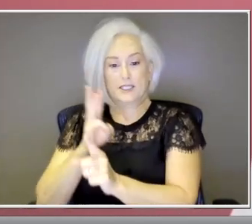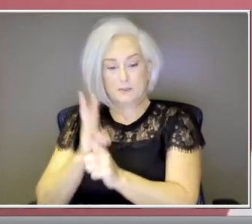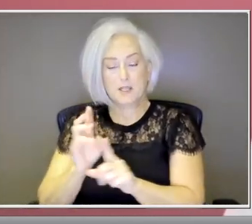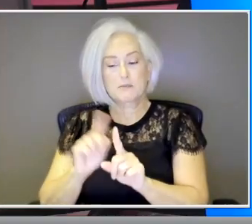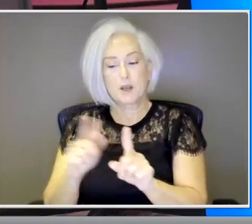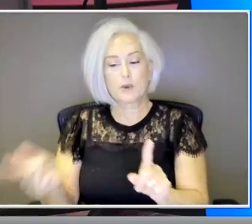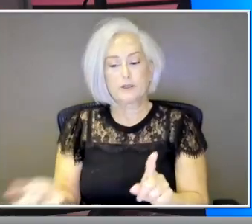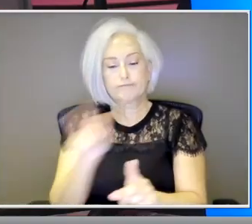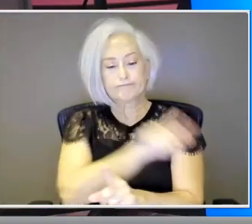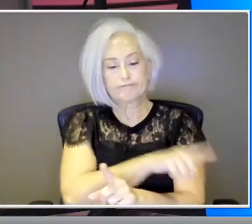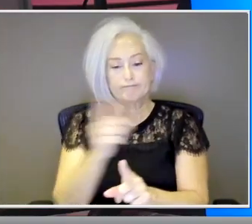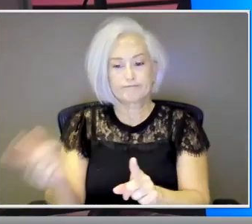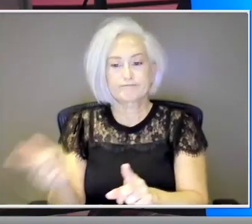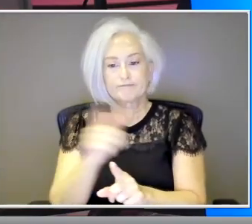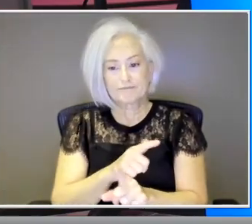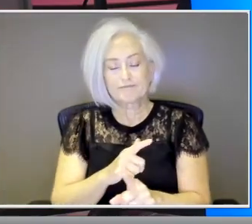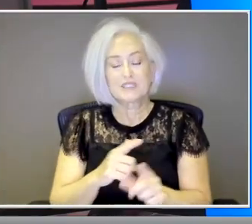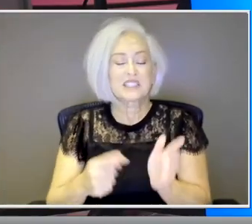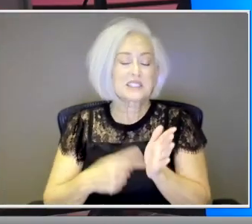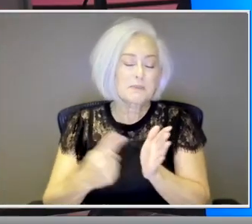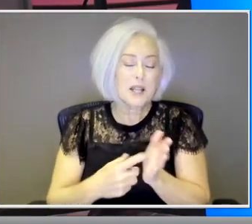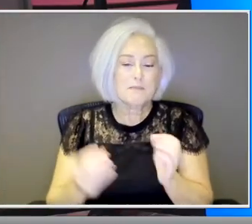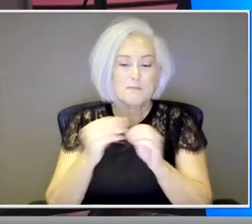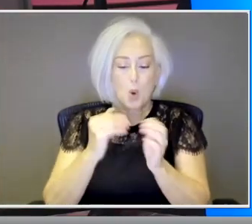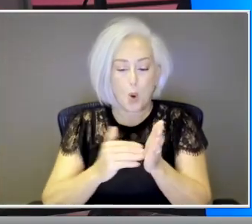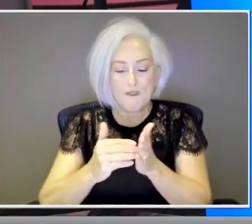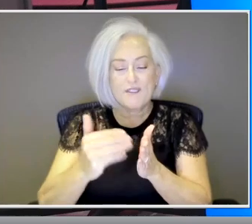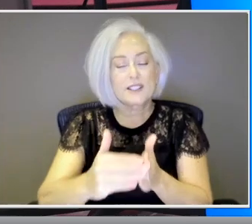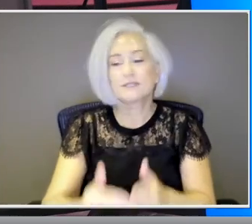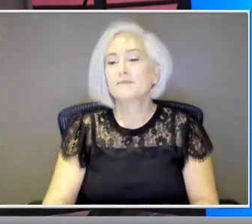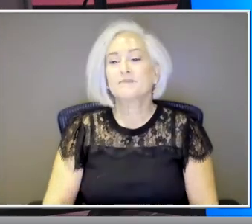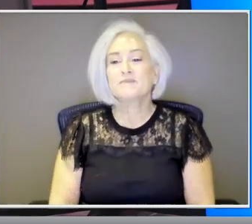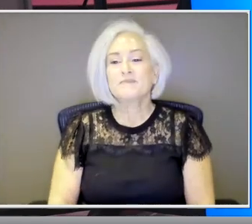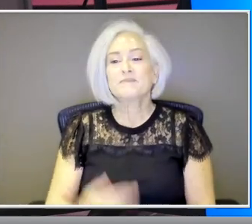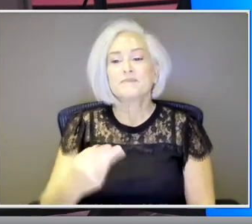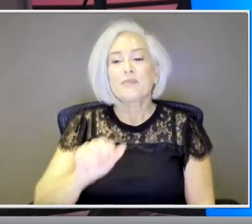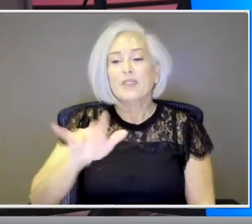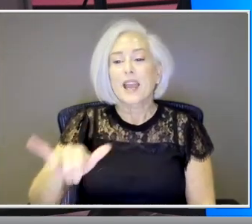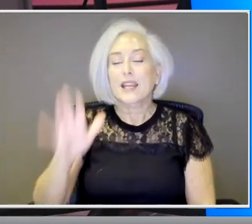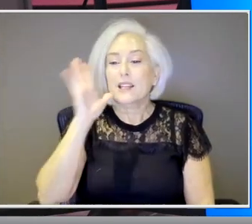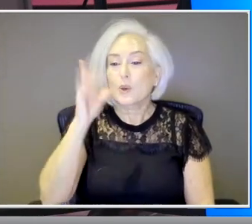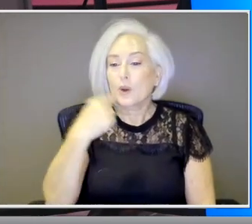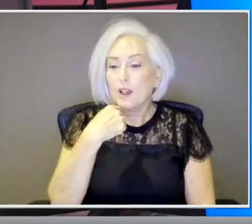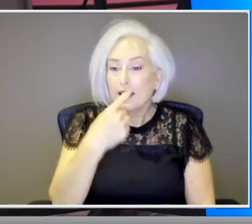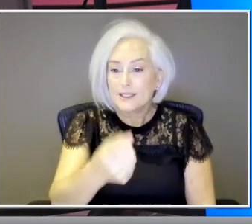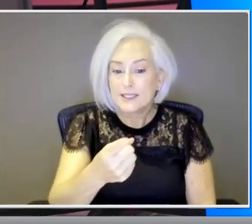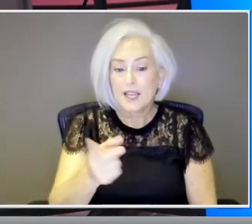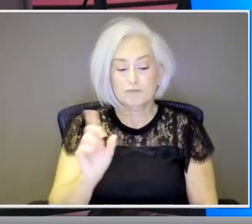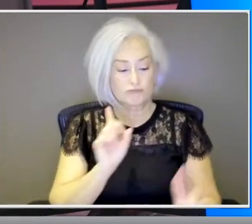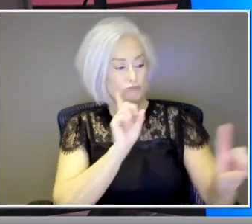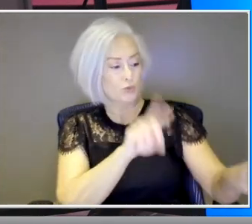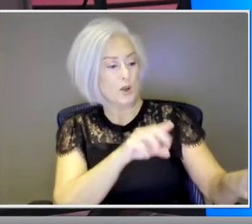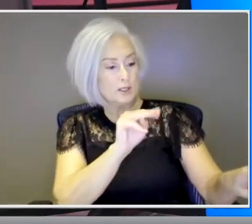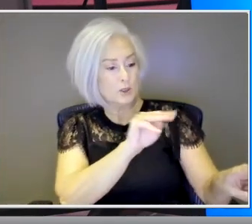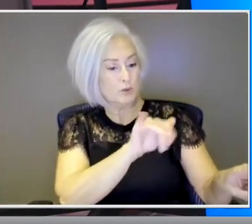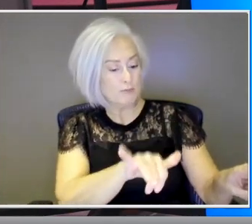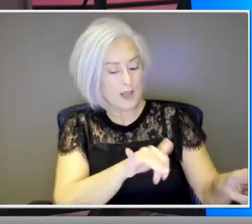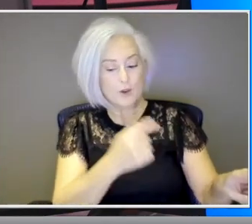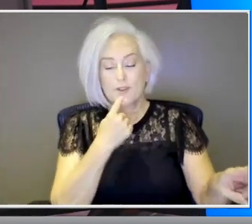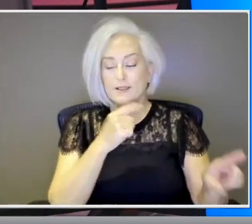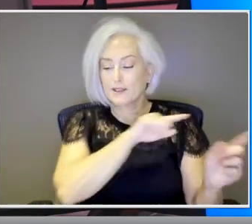So. And Haley is one of many of our patients that we talk to who will tell you they went to Mayo and they were told, go back down to